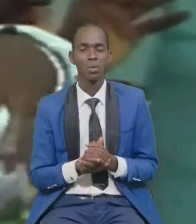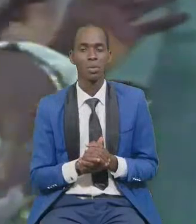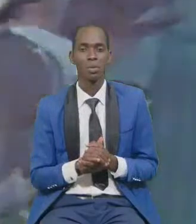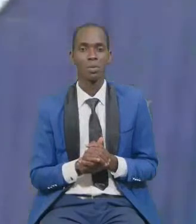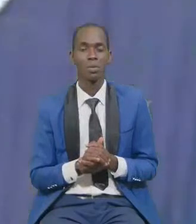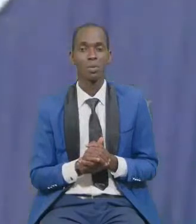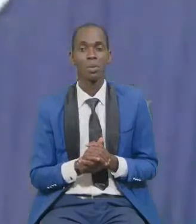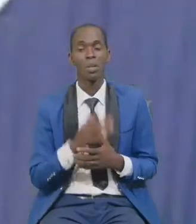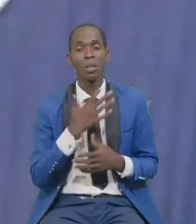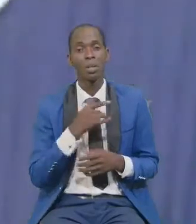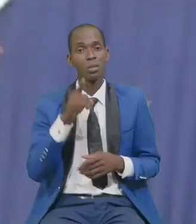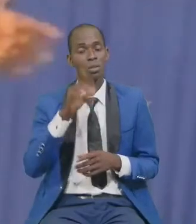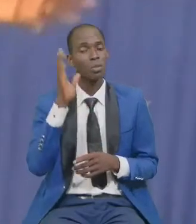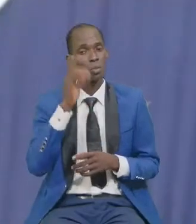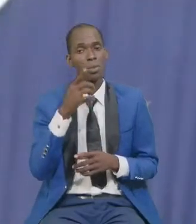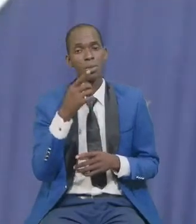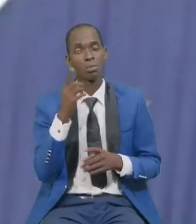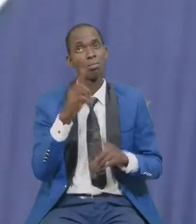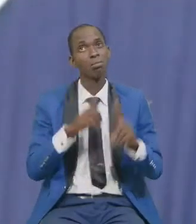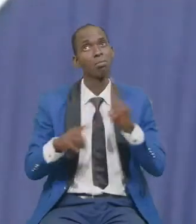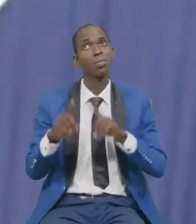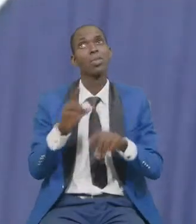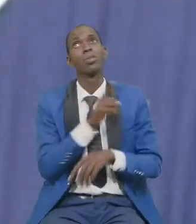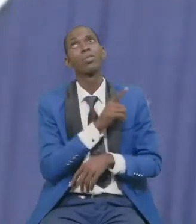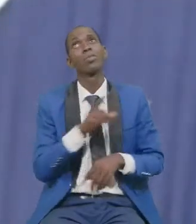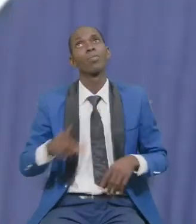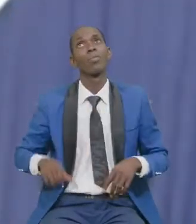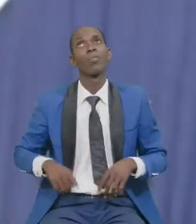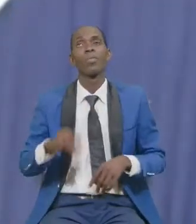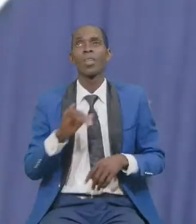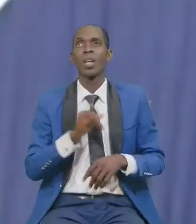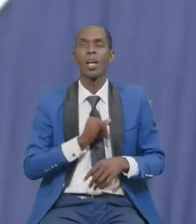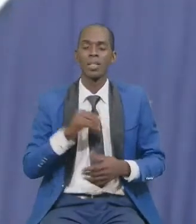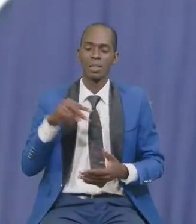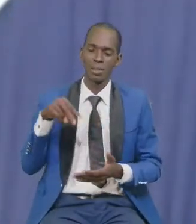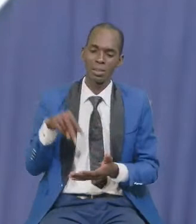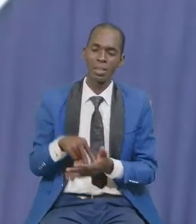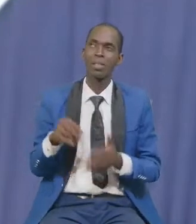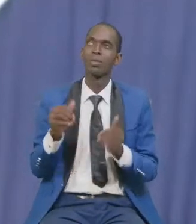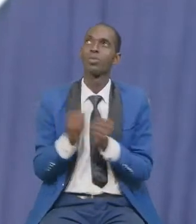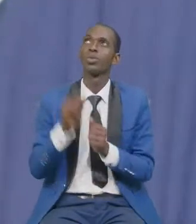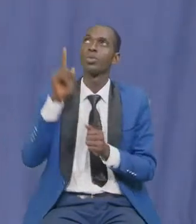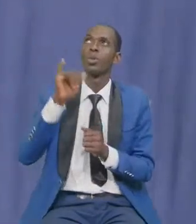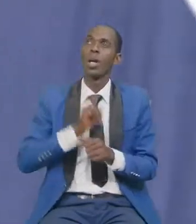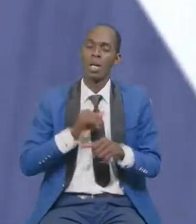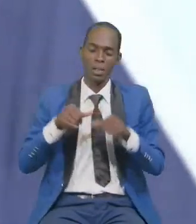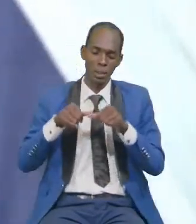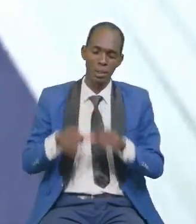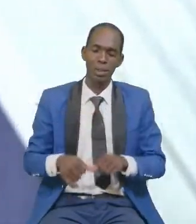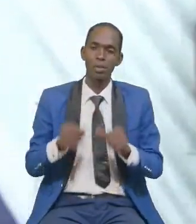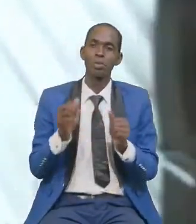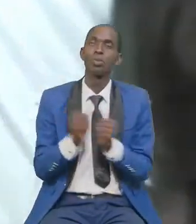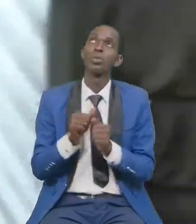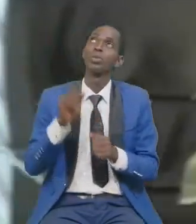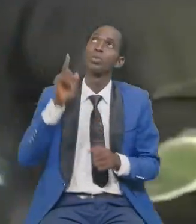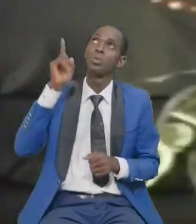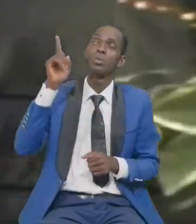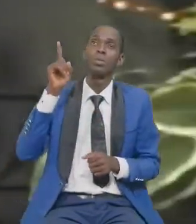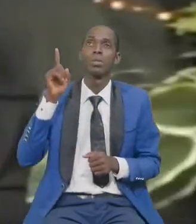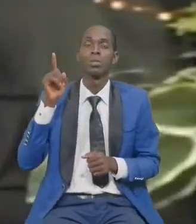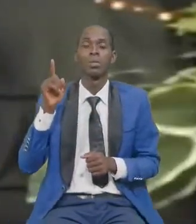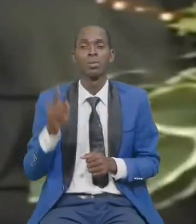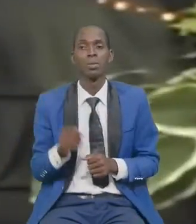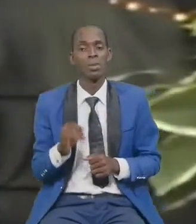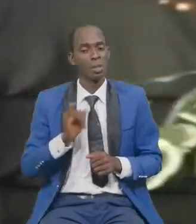And say, Lord, I stand with you. I stay with you. I'll